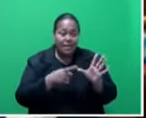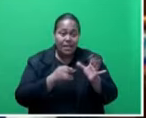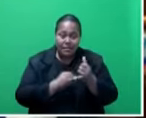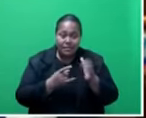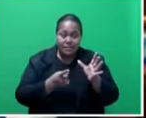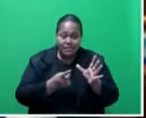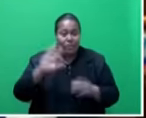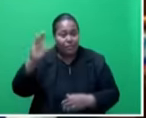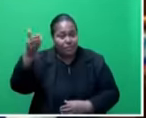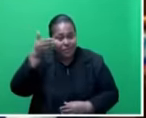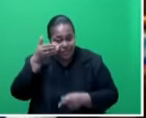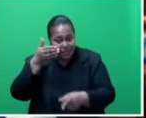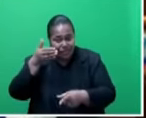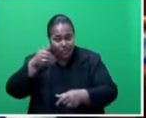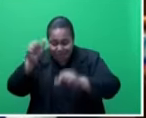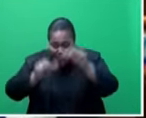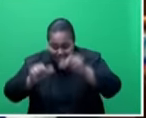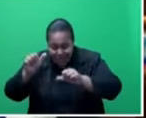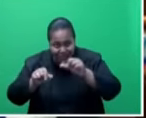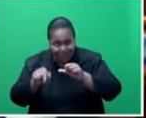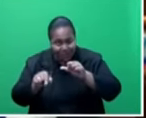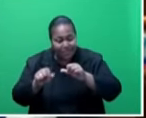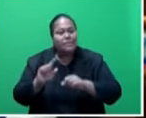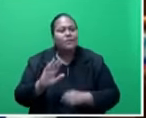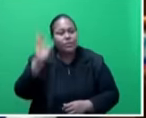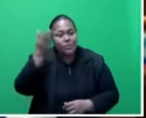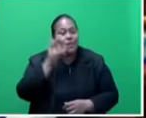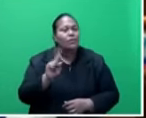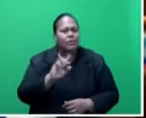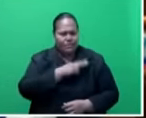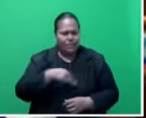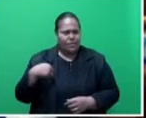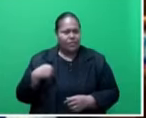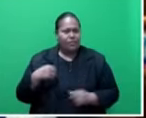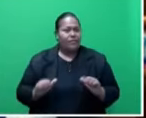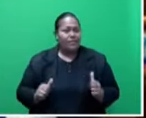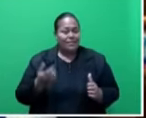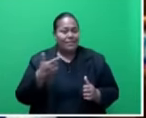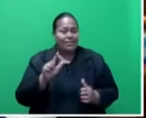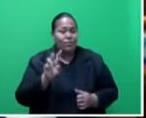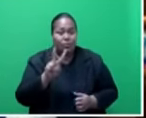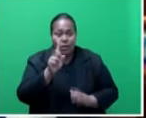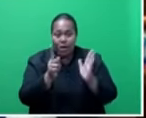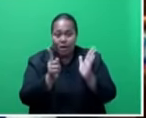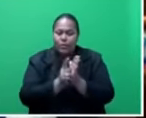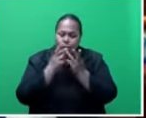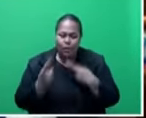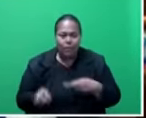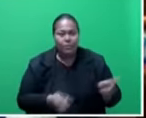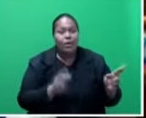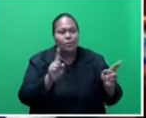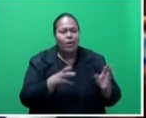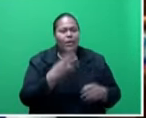from the initial damage assessment, the Ministry, after 72 hours, recommended the provision of 3 months of food ration to